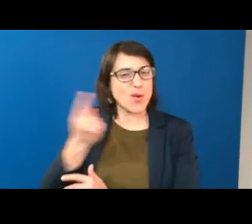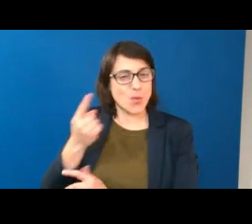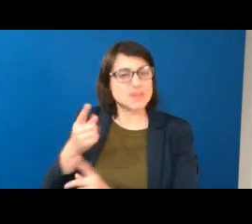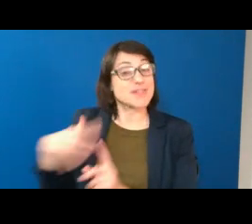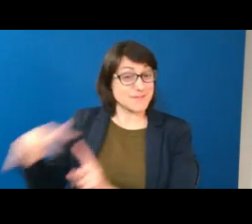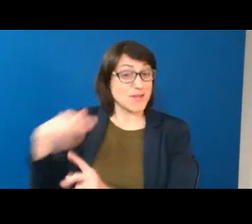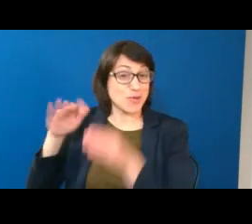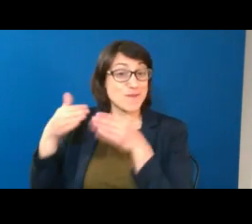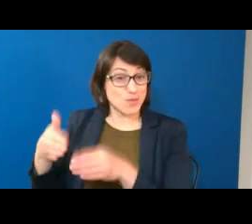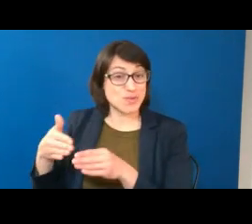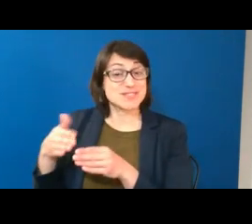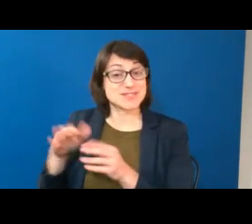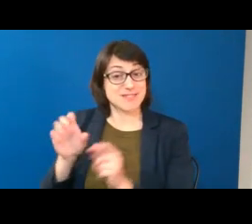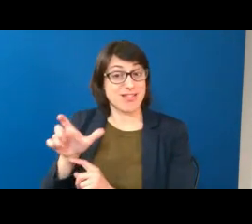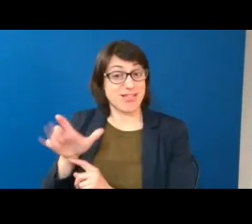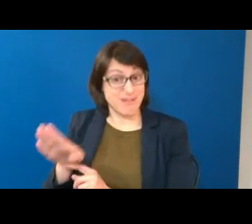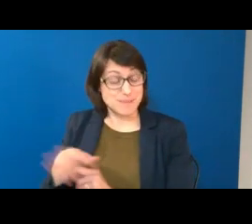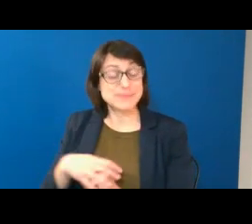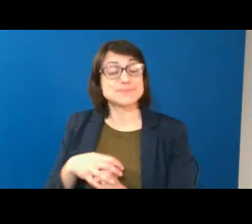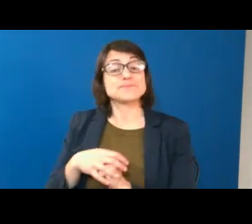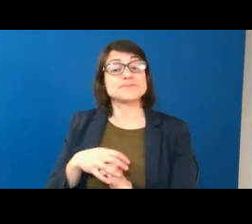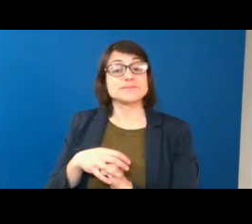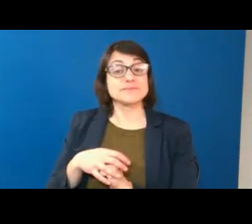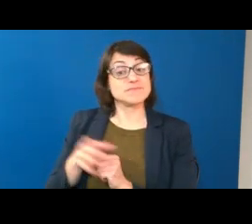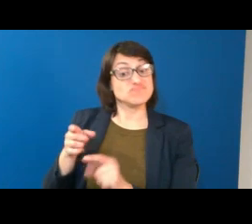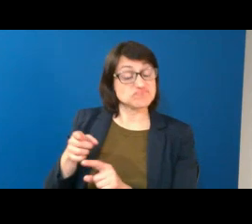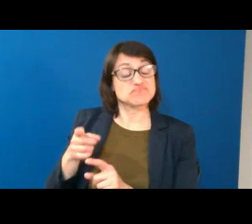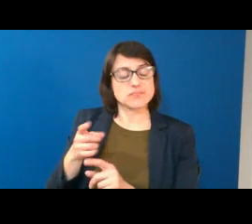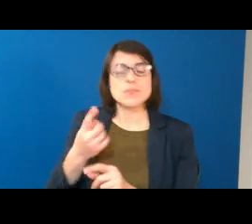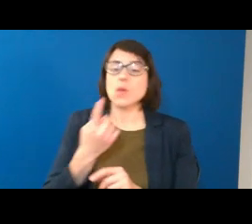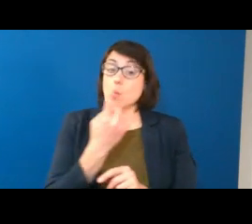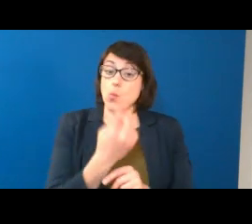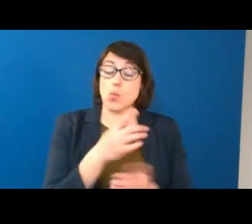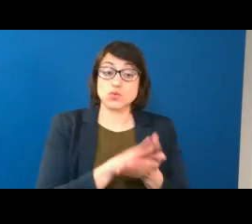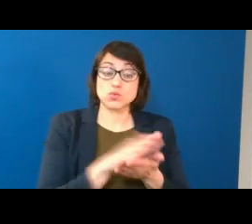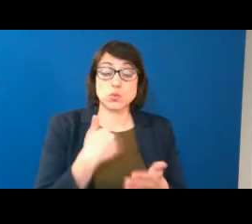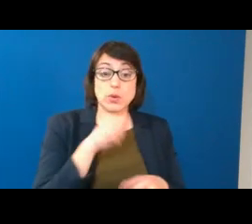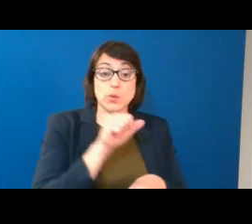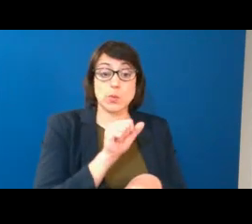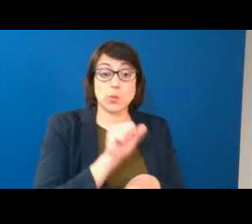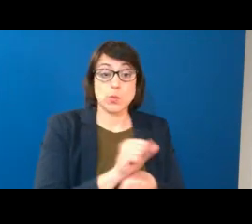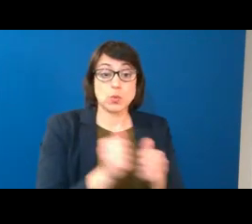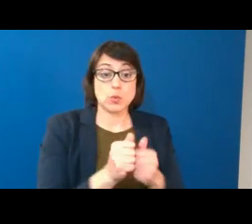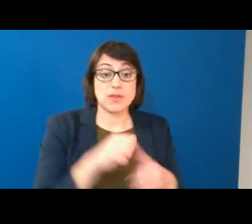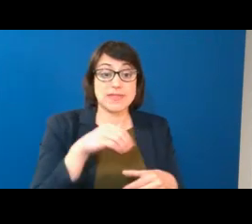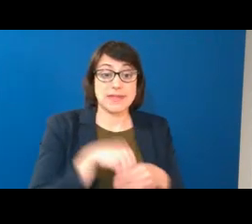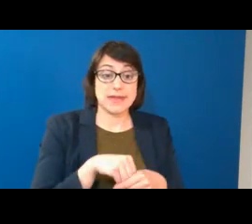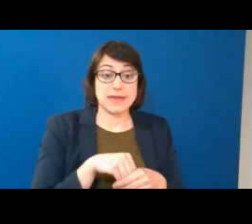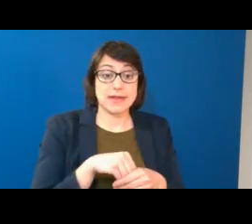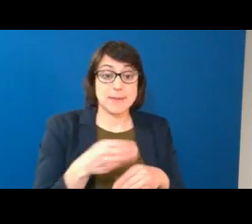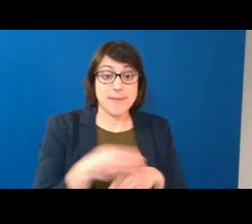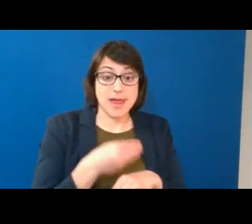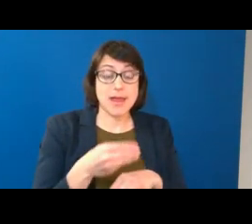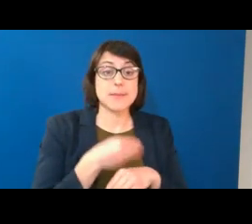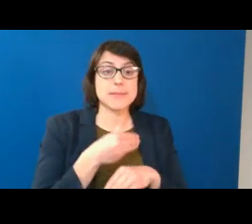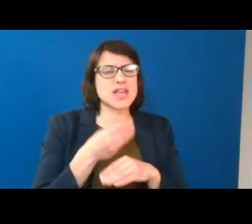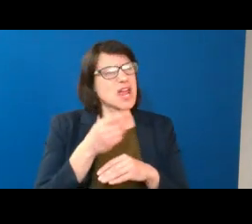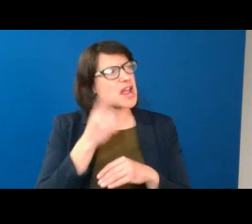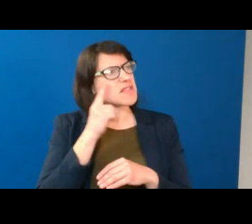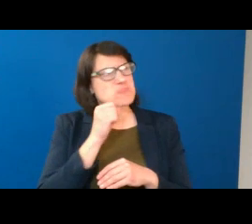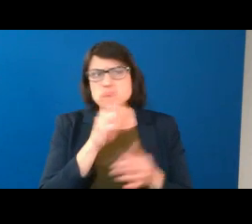focused club. But also one school that we worked with in Miami, I don't think it was a club of any sort. I think we connected with a